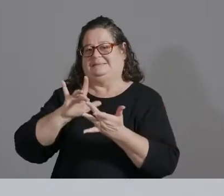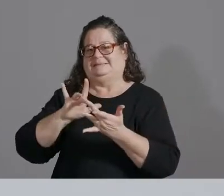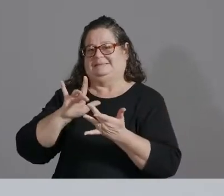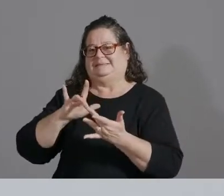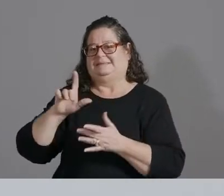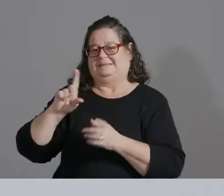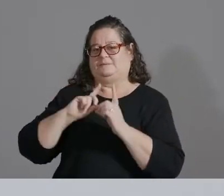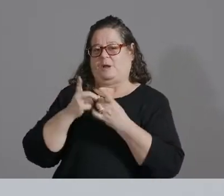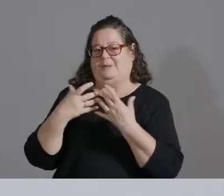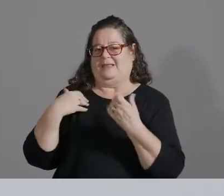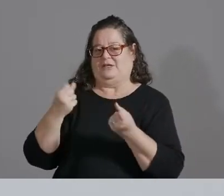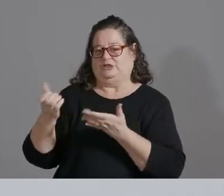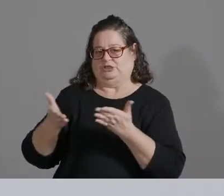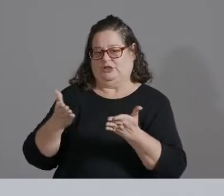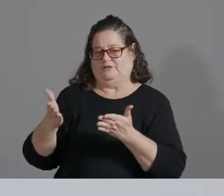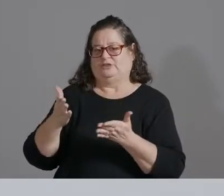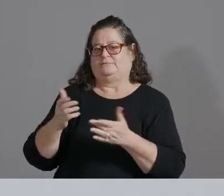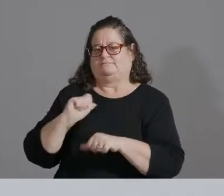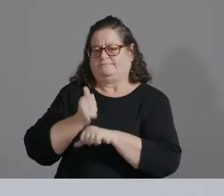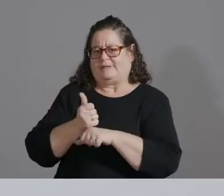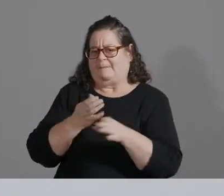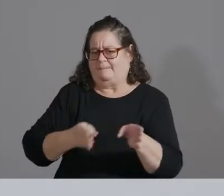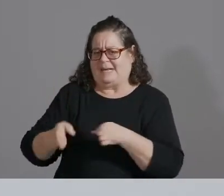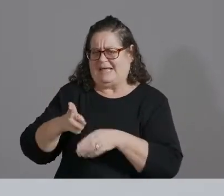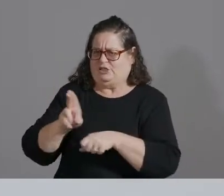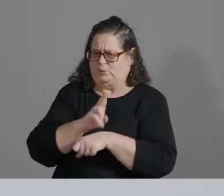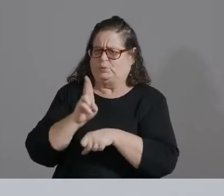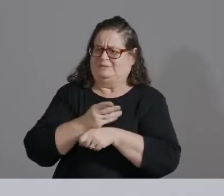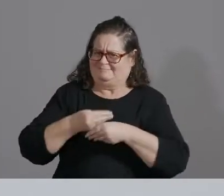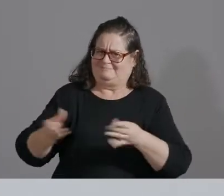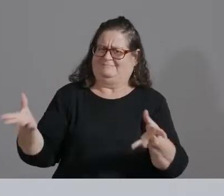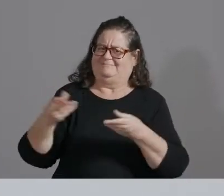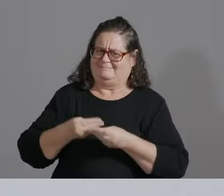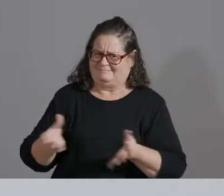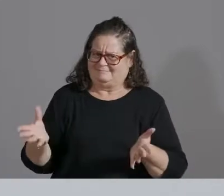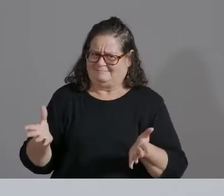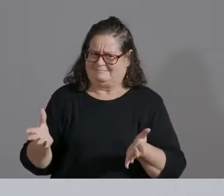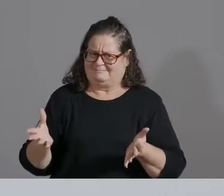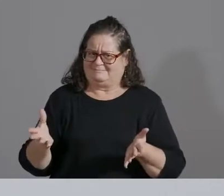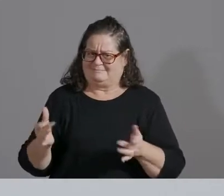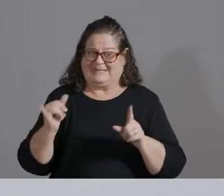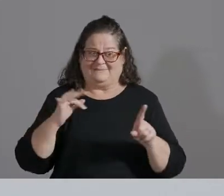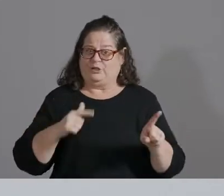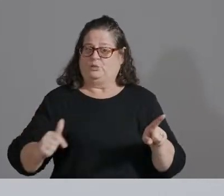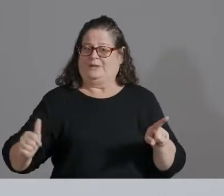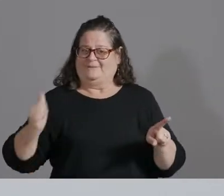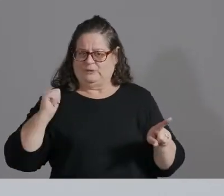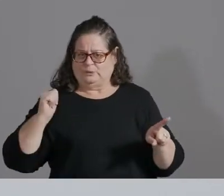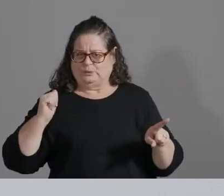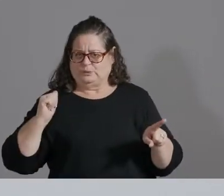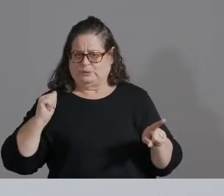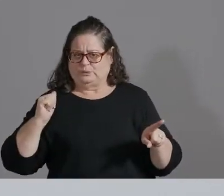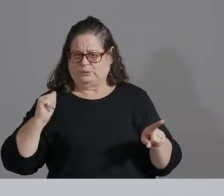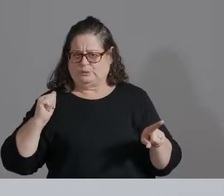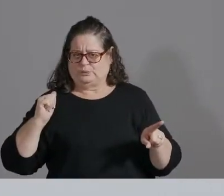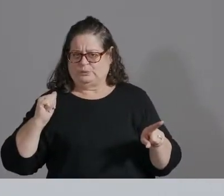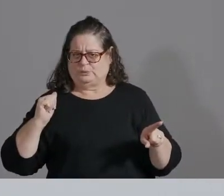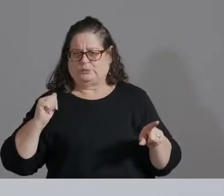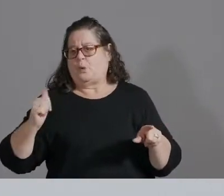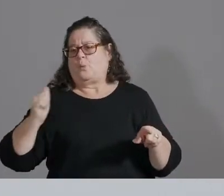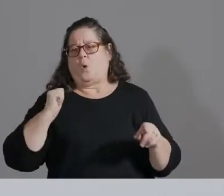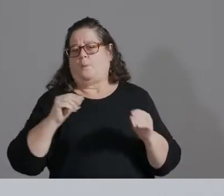vaccine. And that same thing goes with providers. So there may be some adjustments that need to be done if somebody doesn't fall into